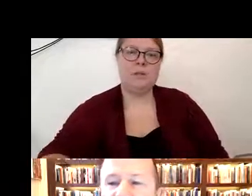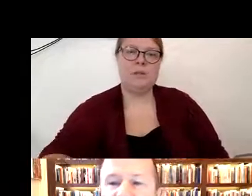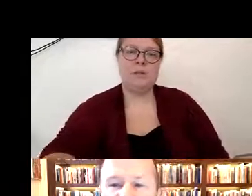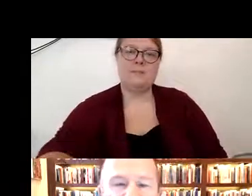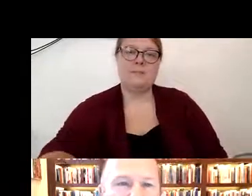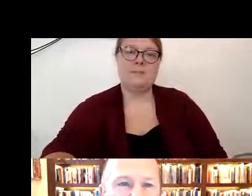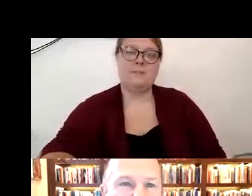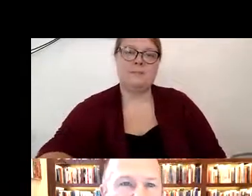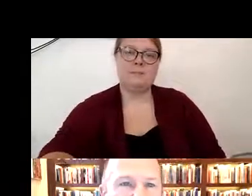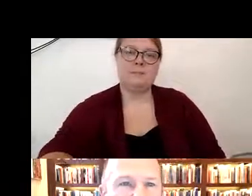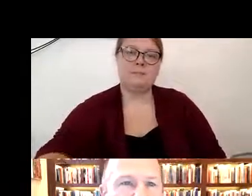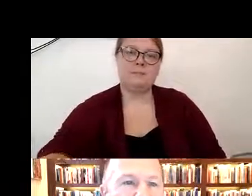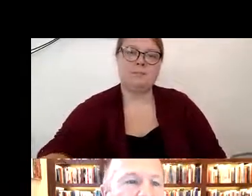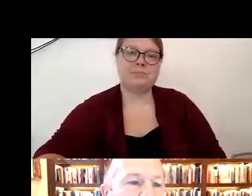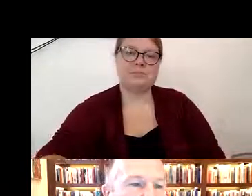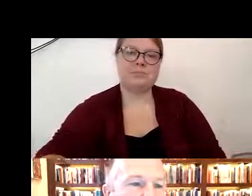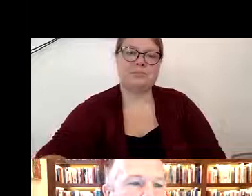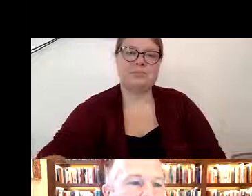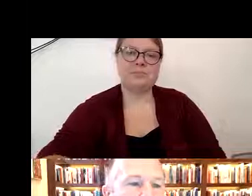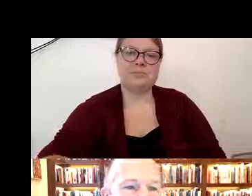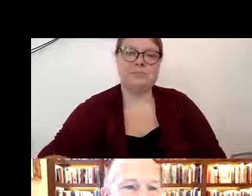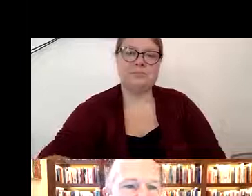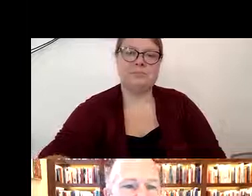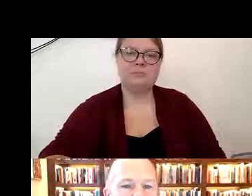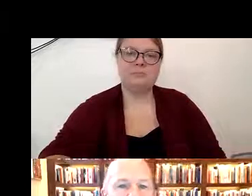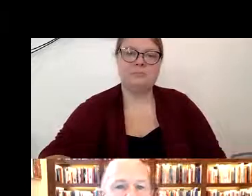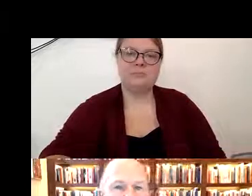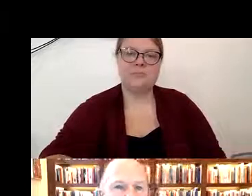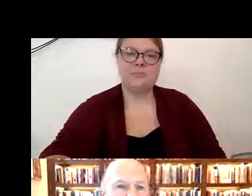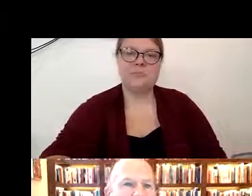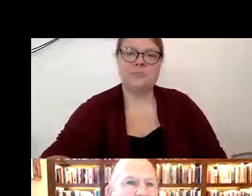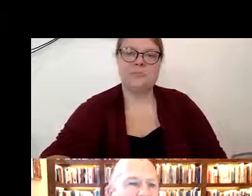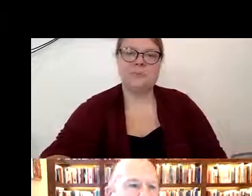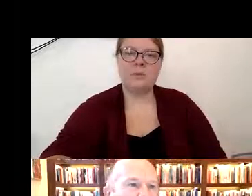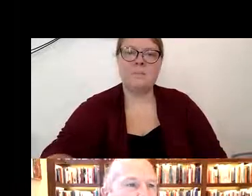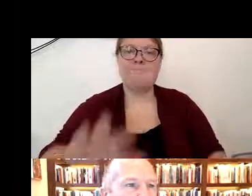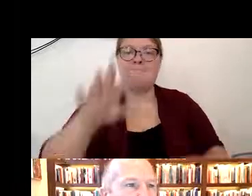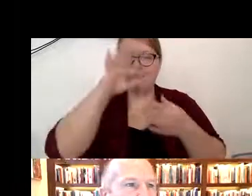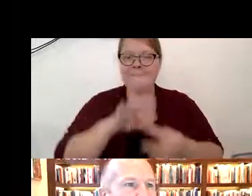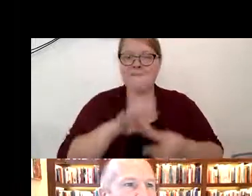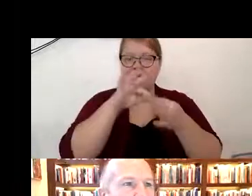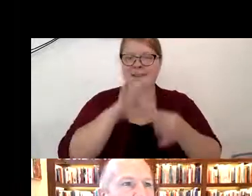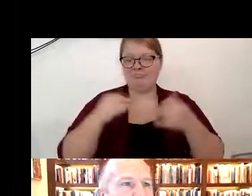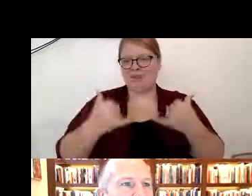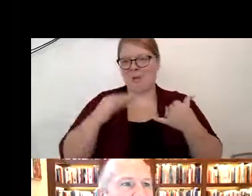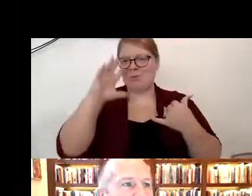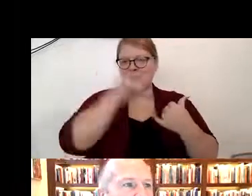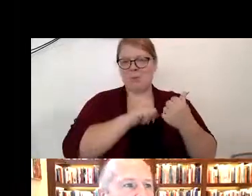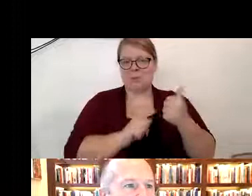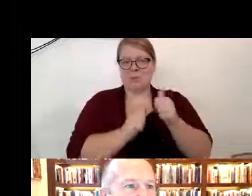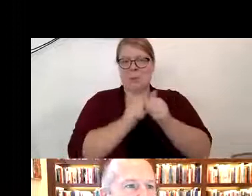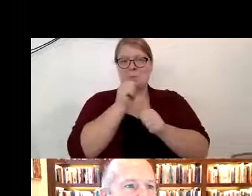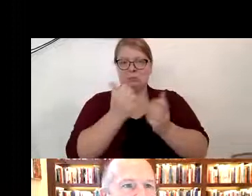So what is mindfulness? At this point in time, I suspect the vast majority of people have